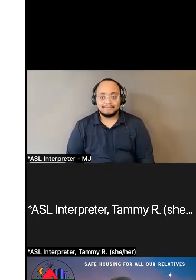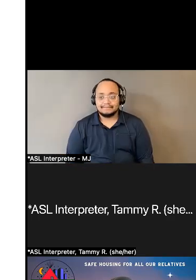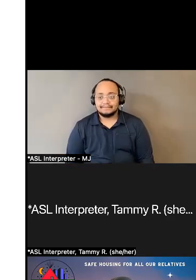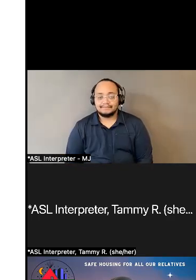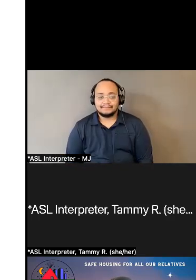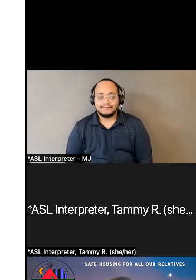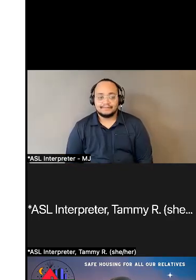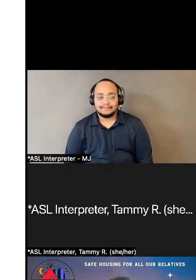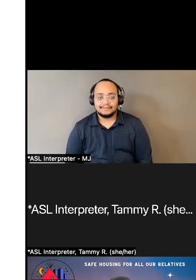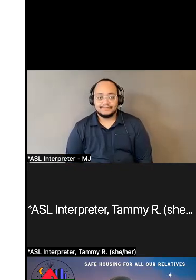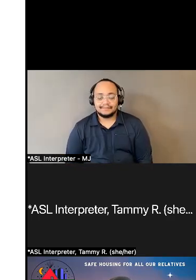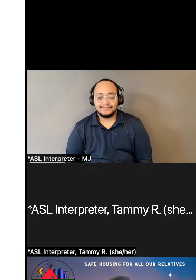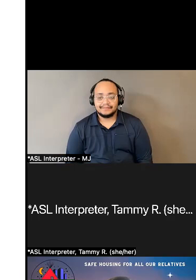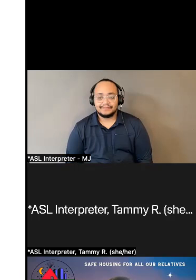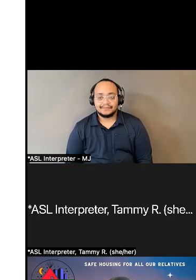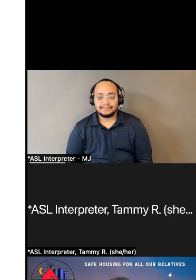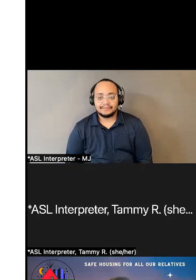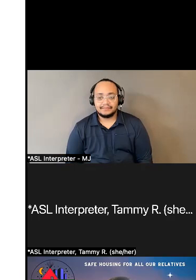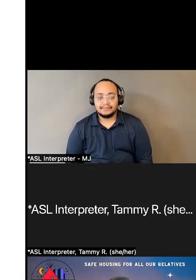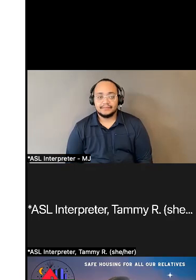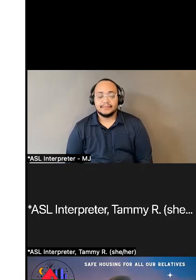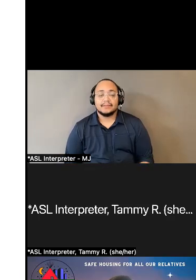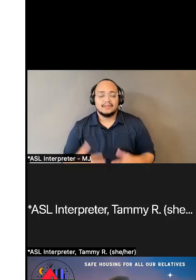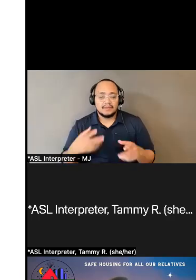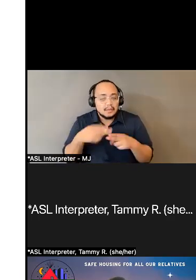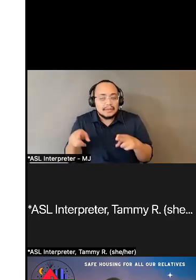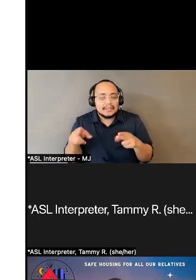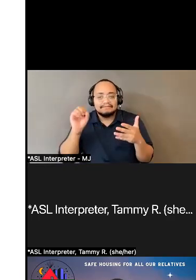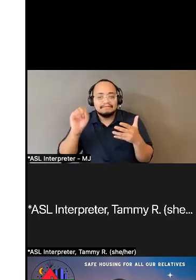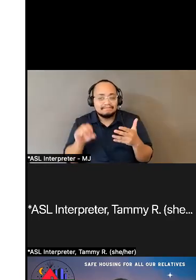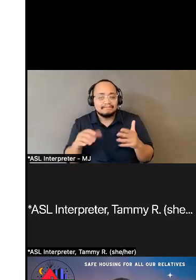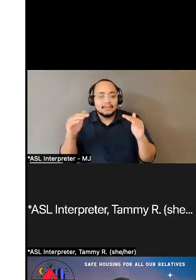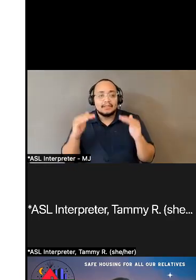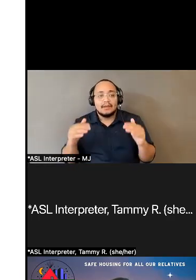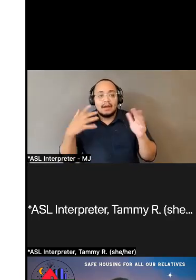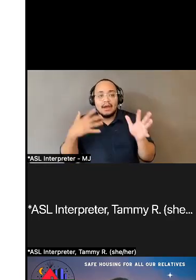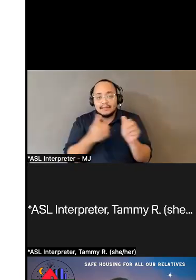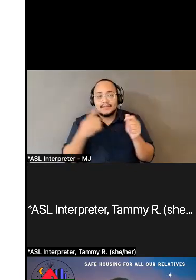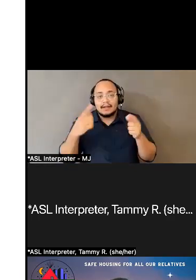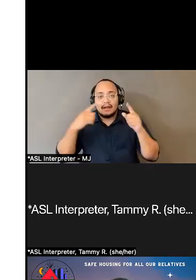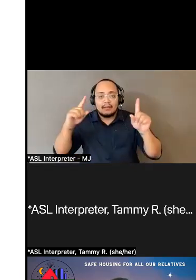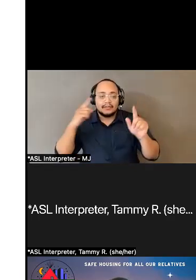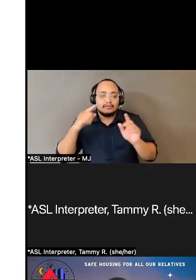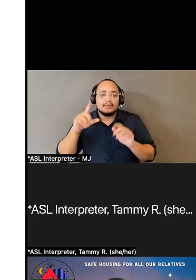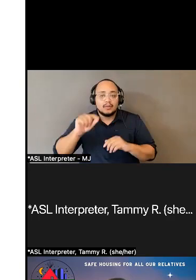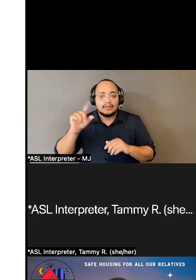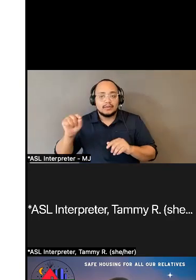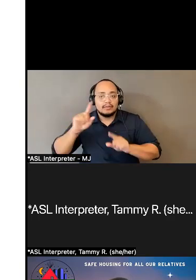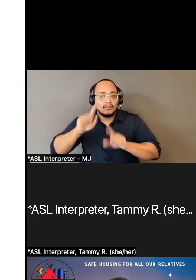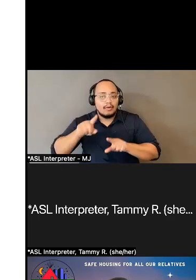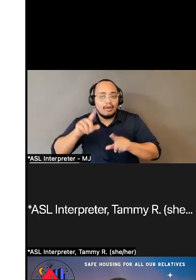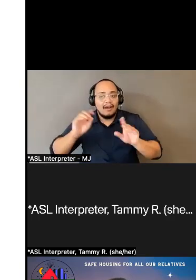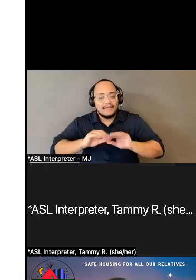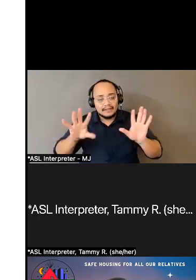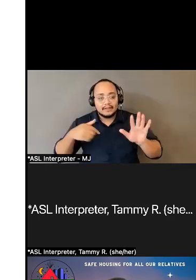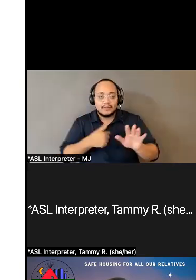All right, just very quickly, accomplishments from our policy recommendations that we had in our 2020 report. Obviously, we created